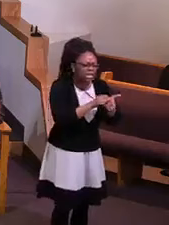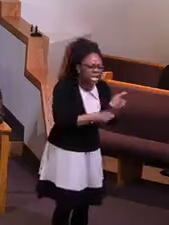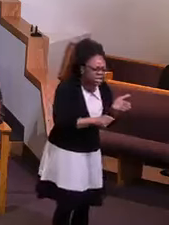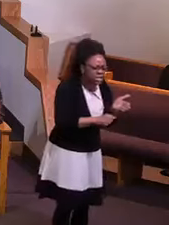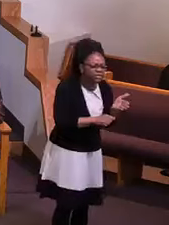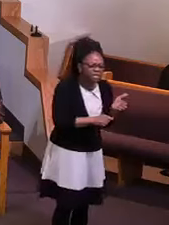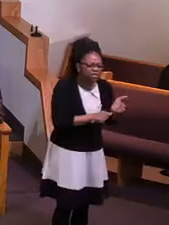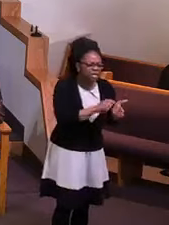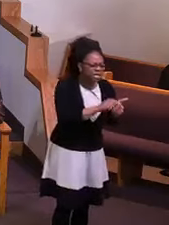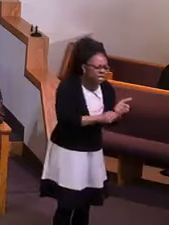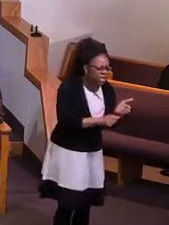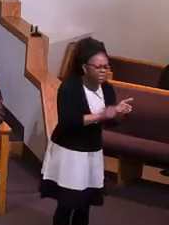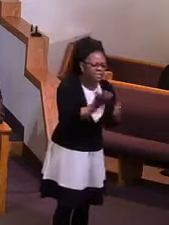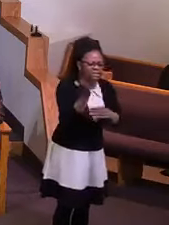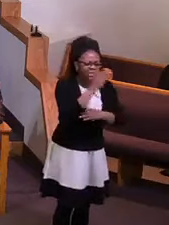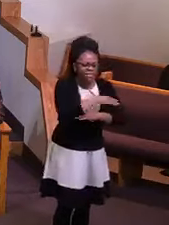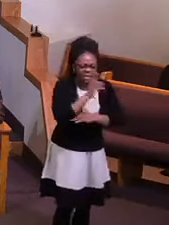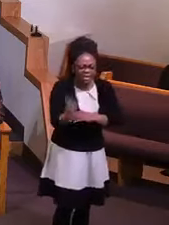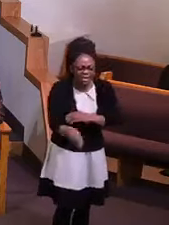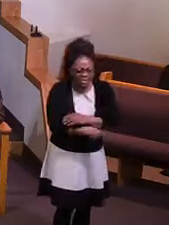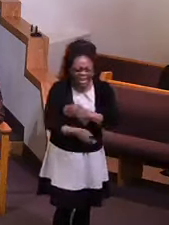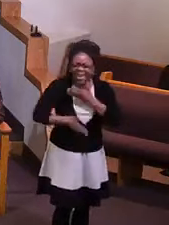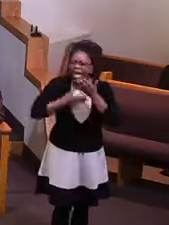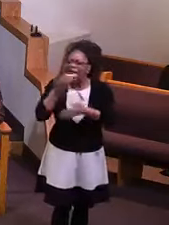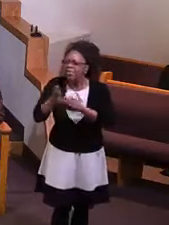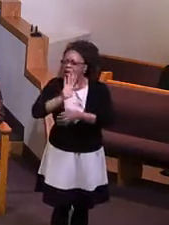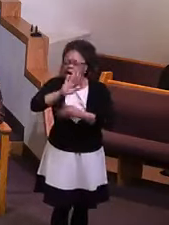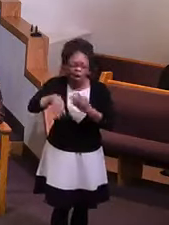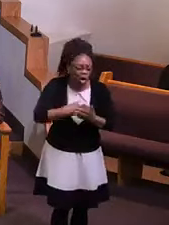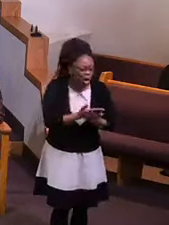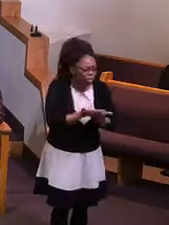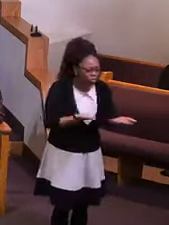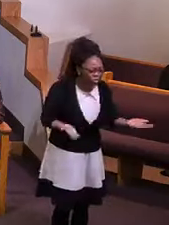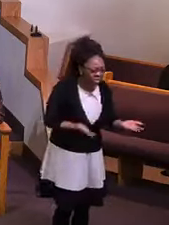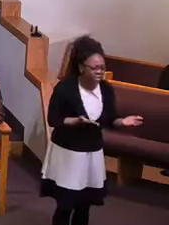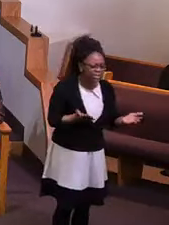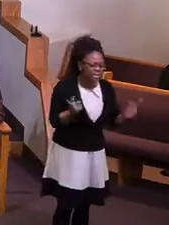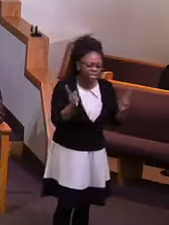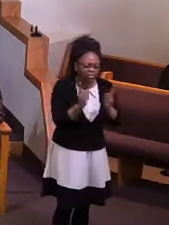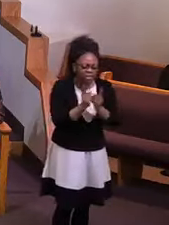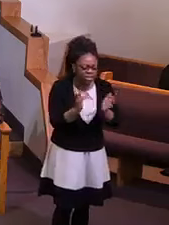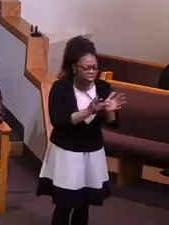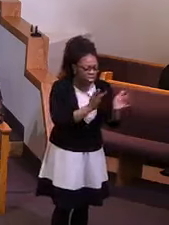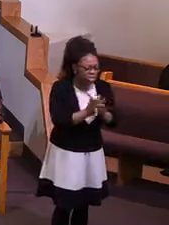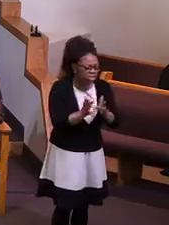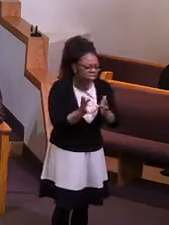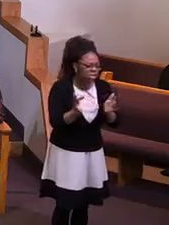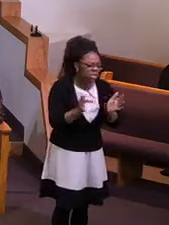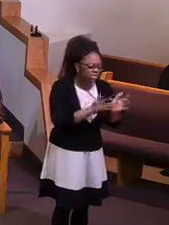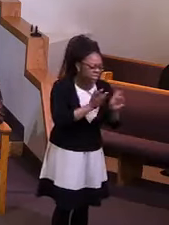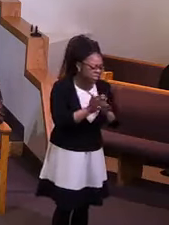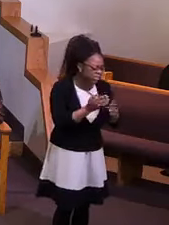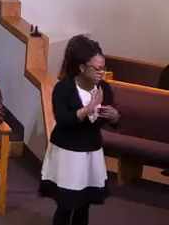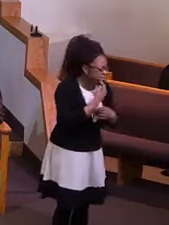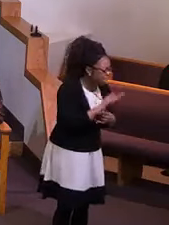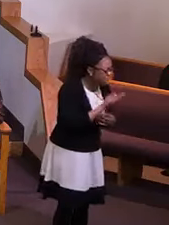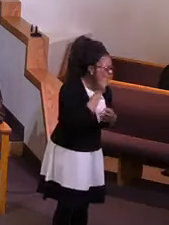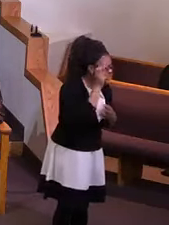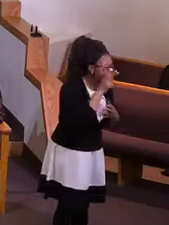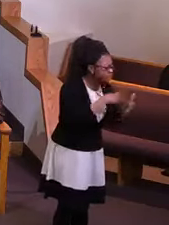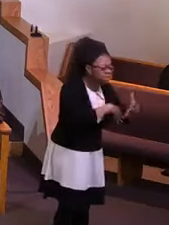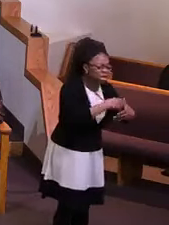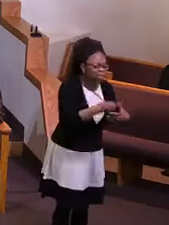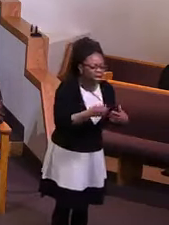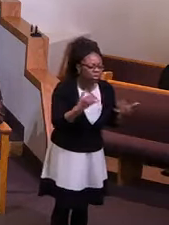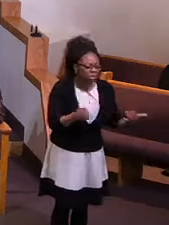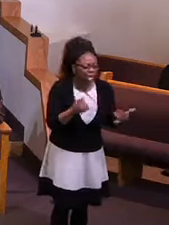cutting the poop day and night, loud, all that stuff going on. He meets Jesus. Jesus touches, tells the demons to come out of him. Now he's in the